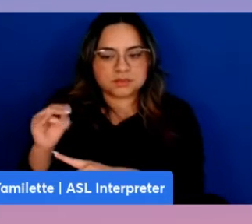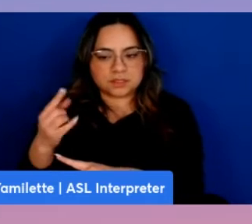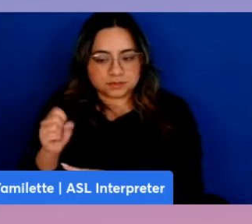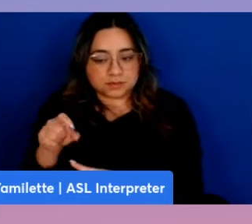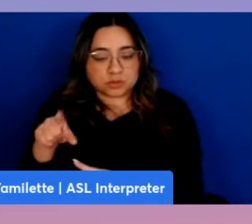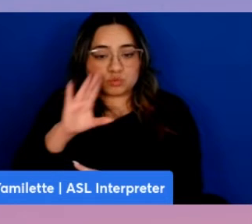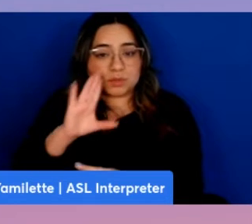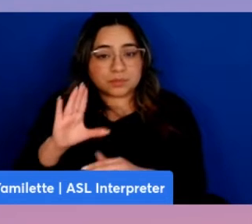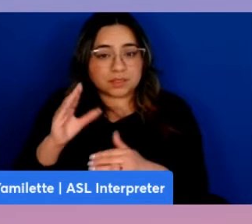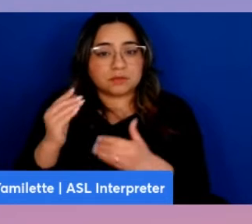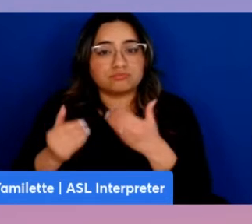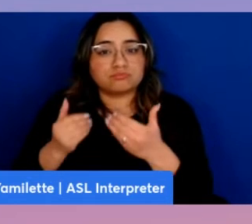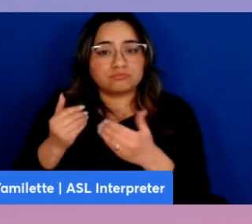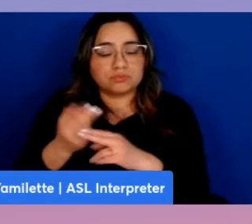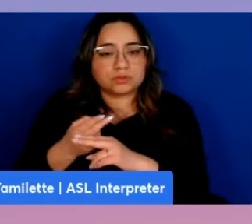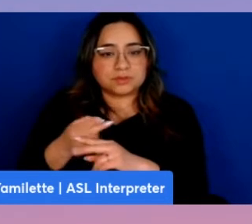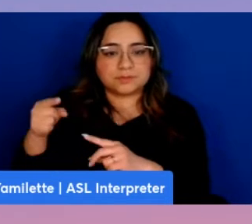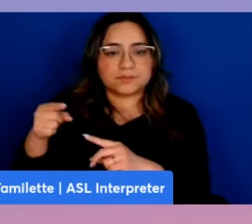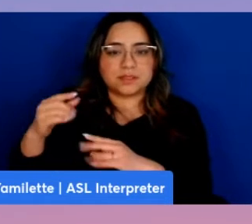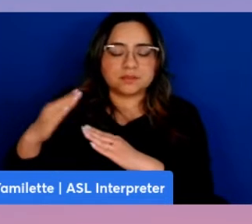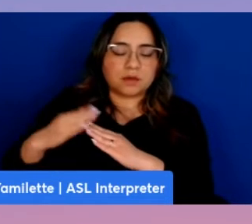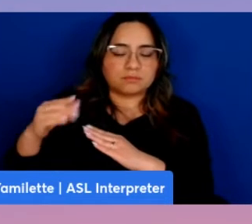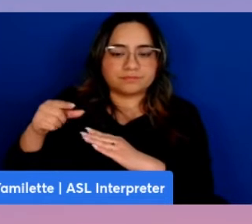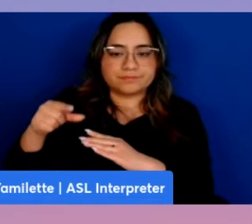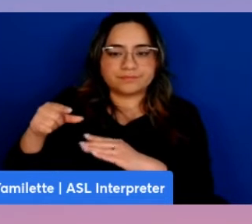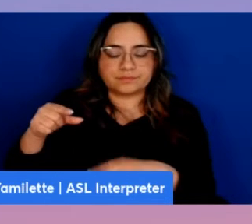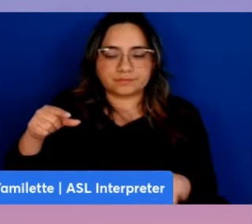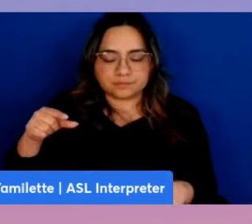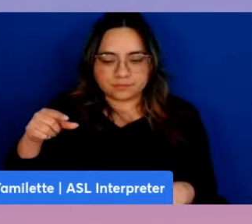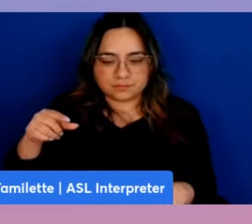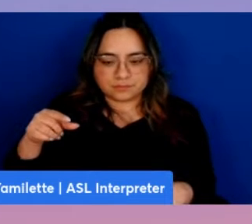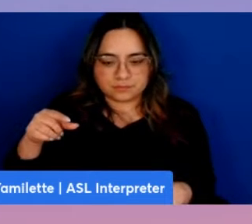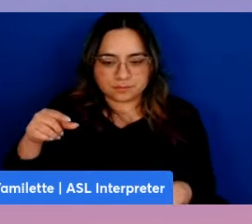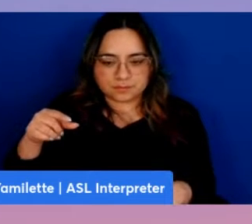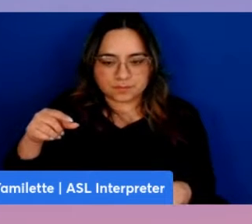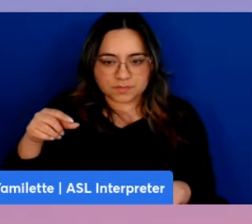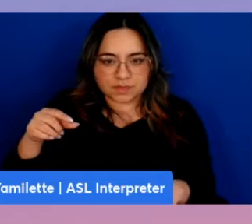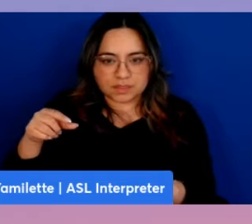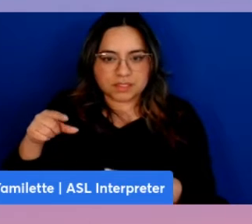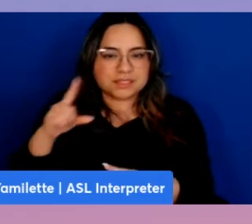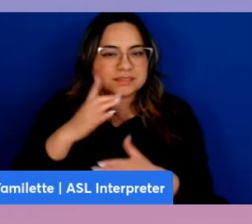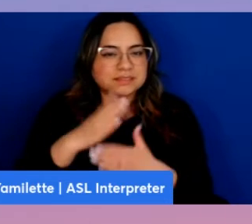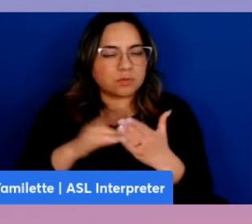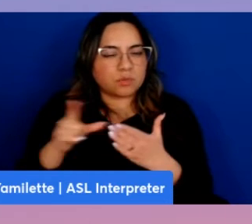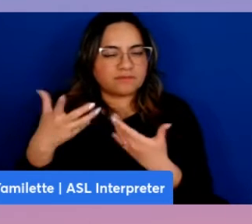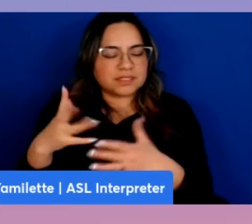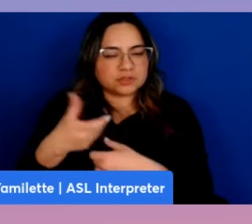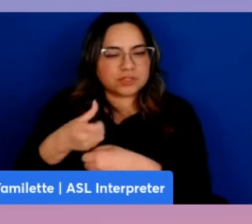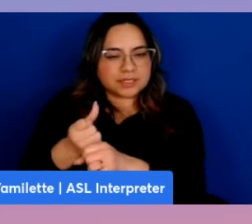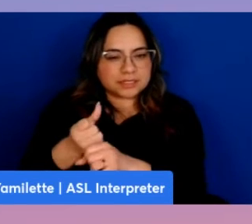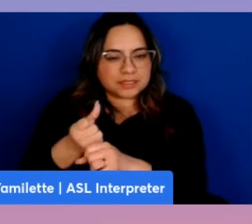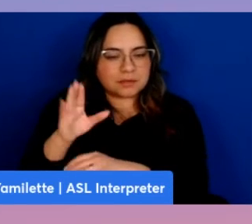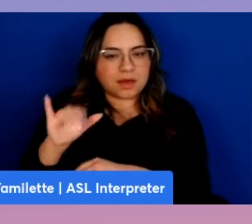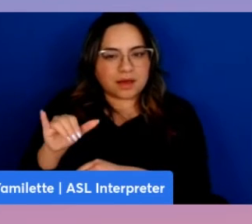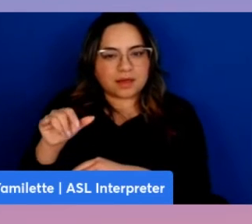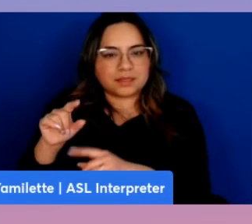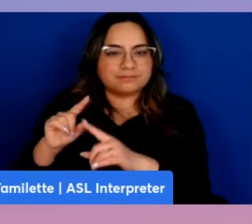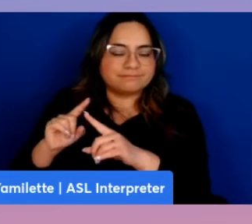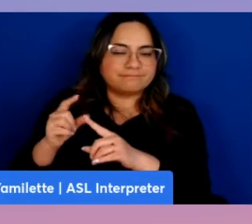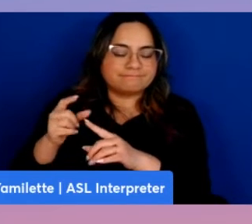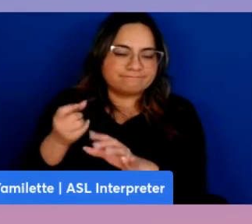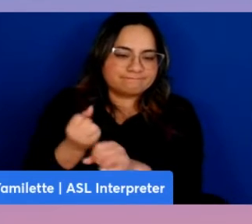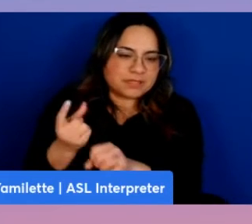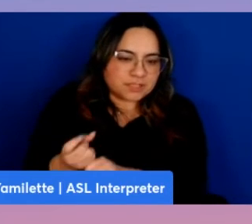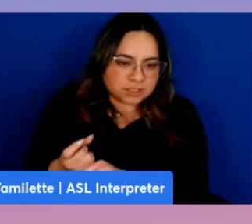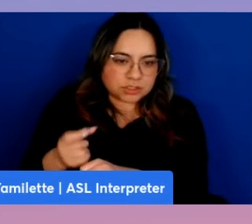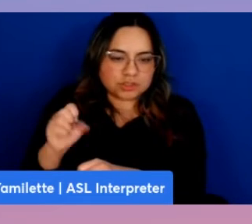the top songs created, the most songs created by artists every year, for example. I think that's the sample we're going